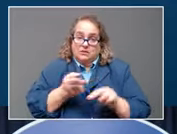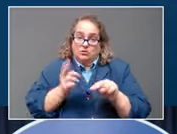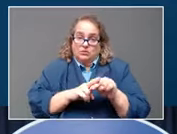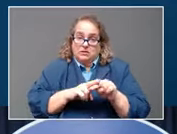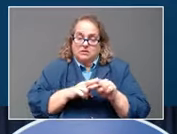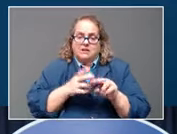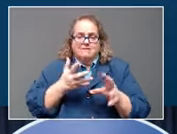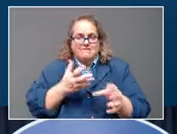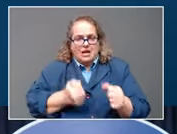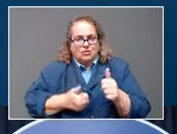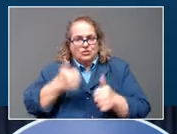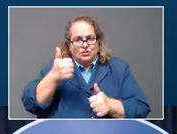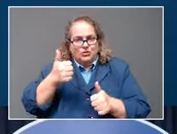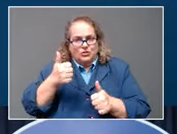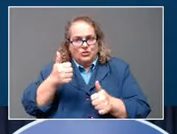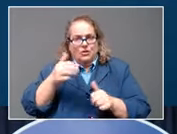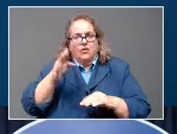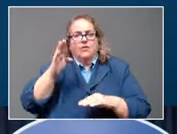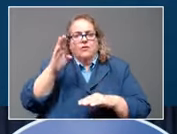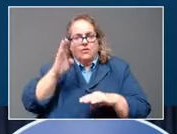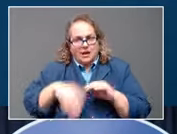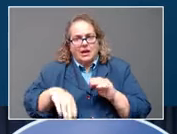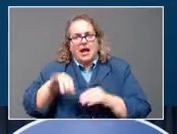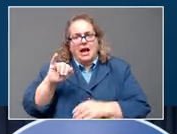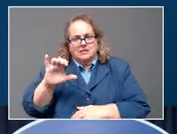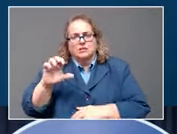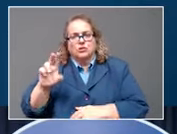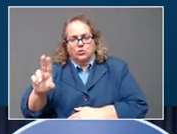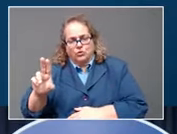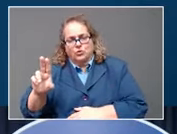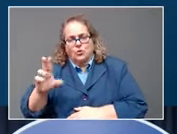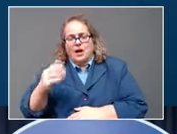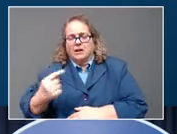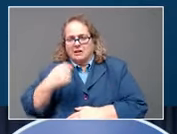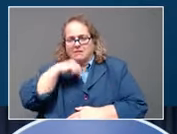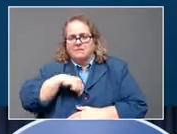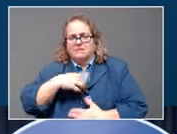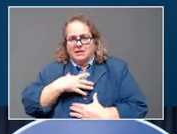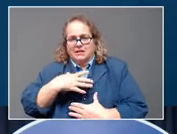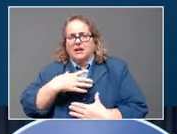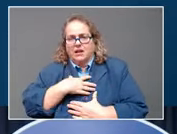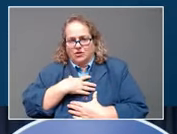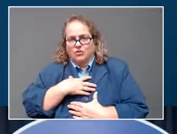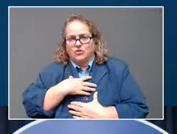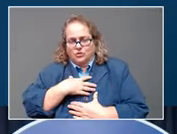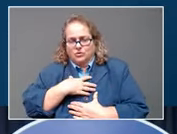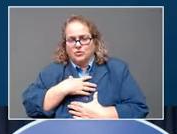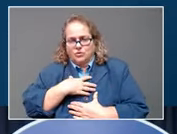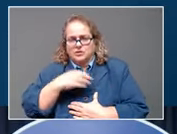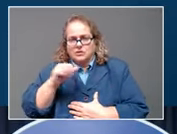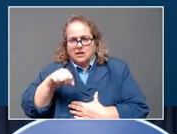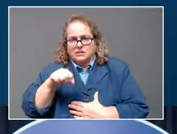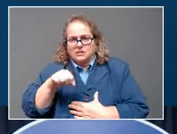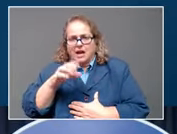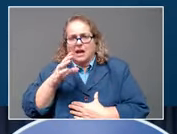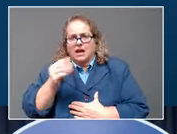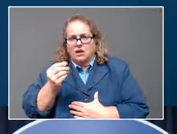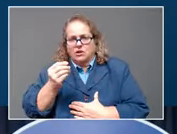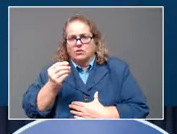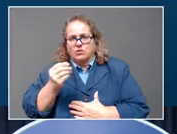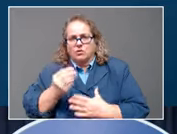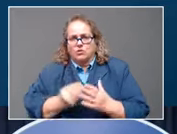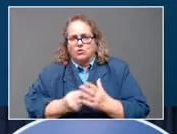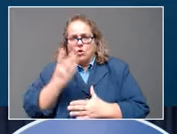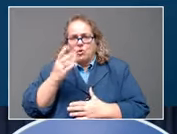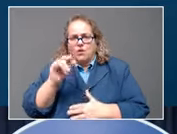faster than the ICUs and the ventilators, and the growth in ICU and